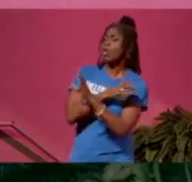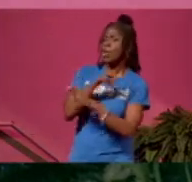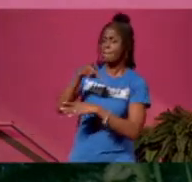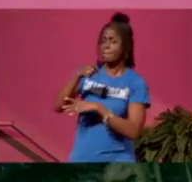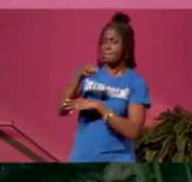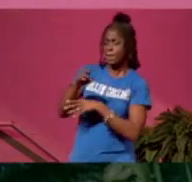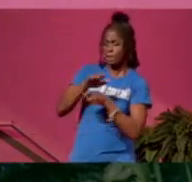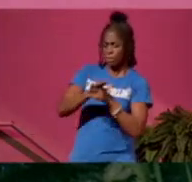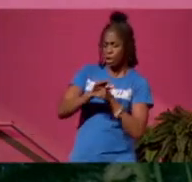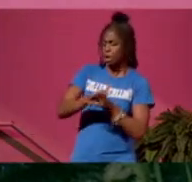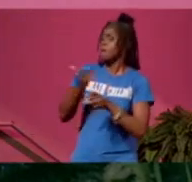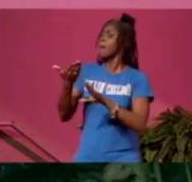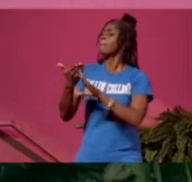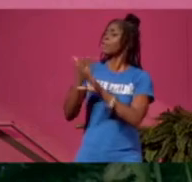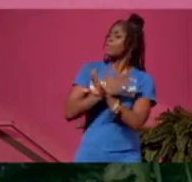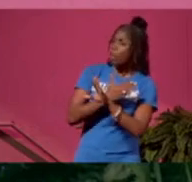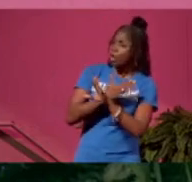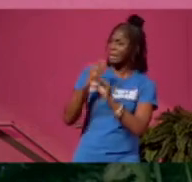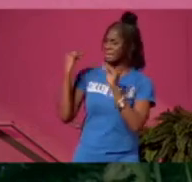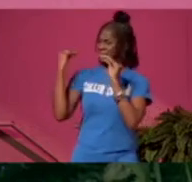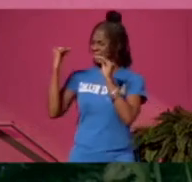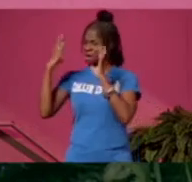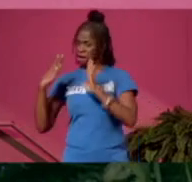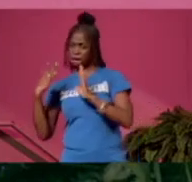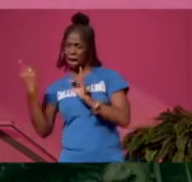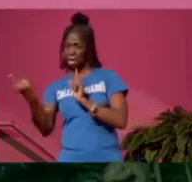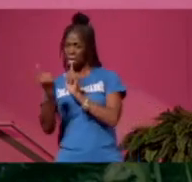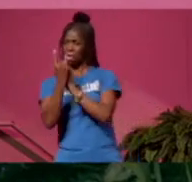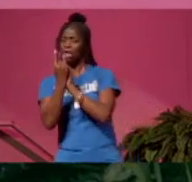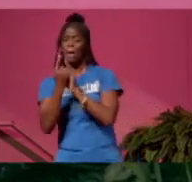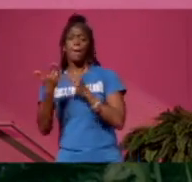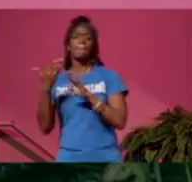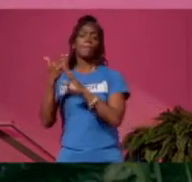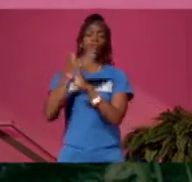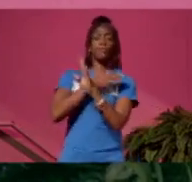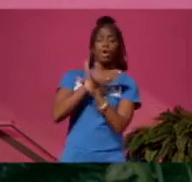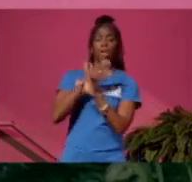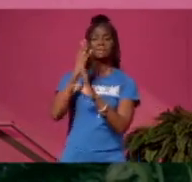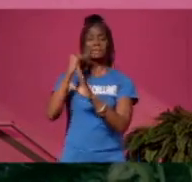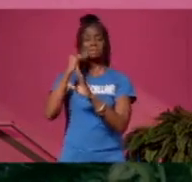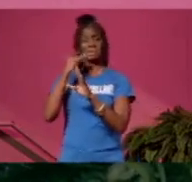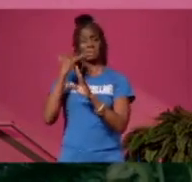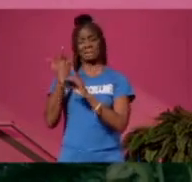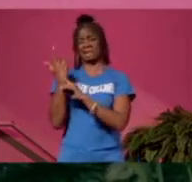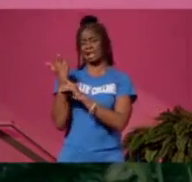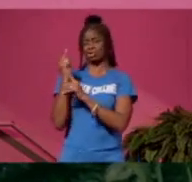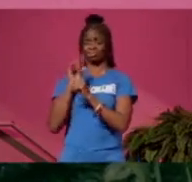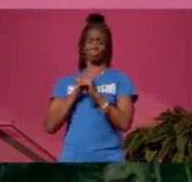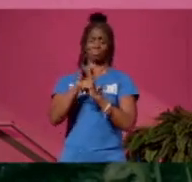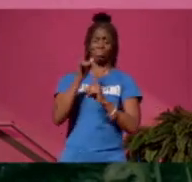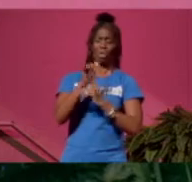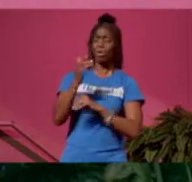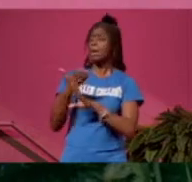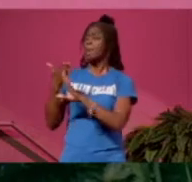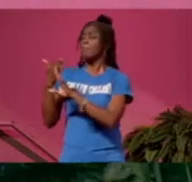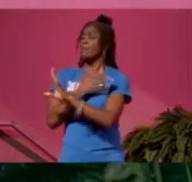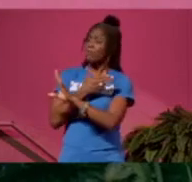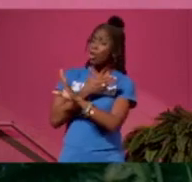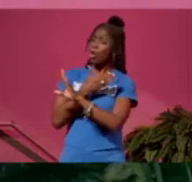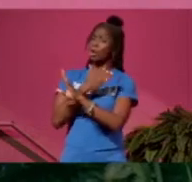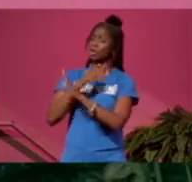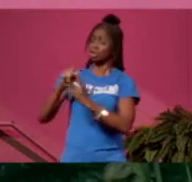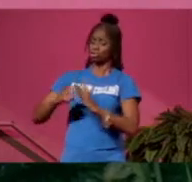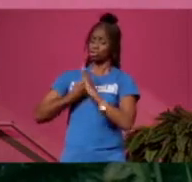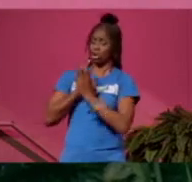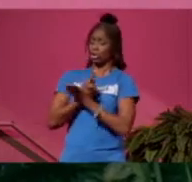with teachers, before they go back to school to confront last year's bullies, before they go another week into the school year to deal with